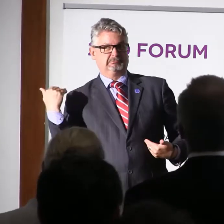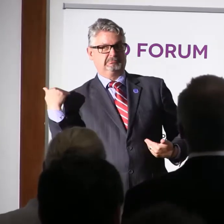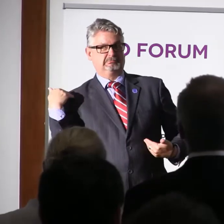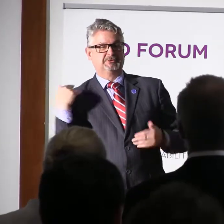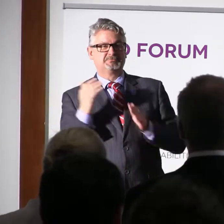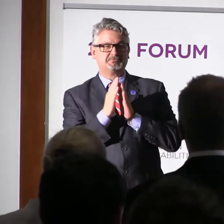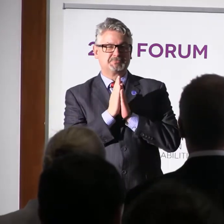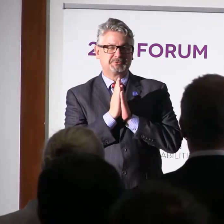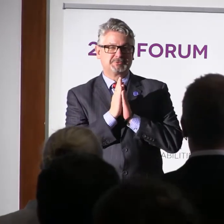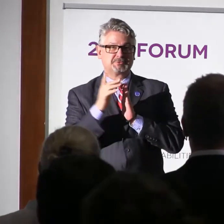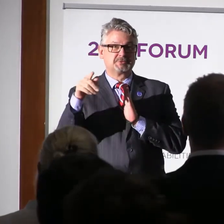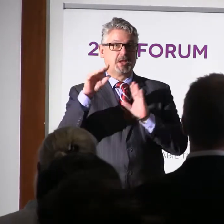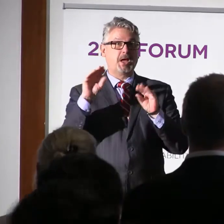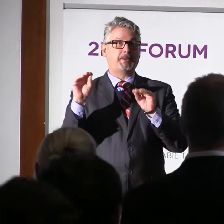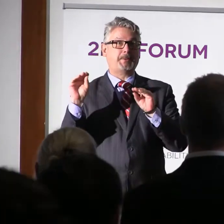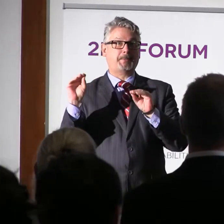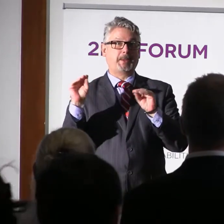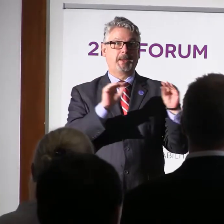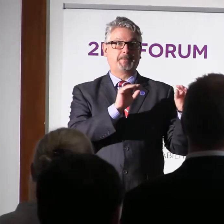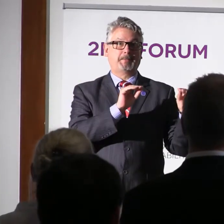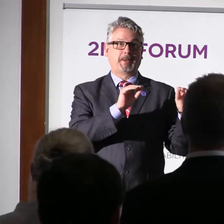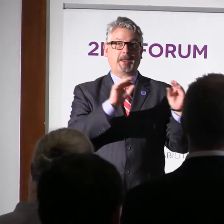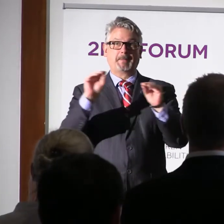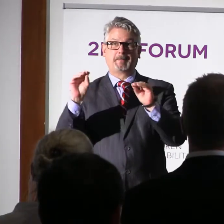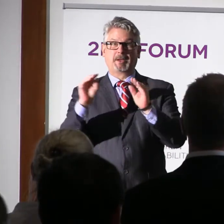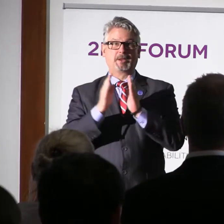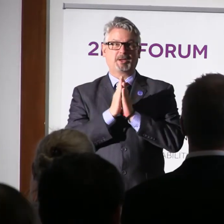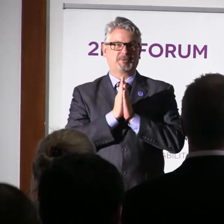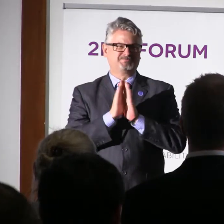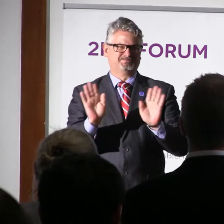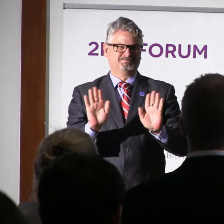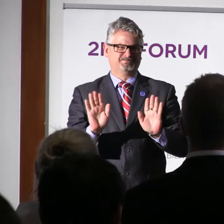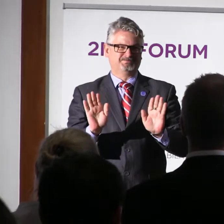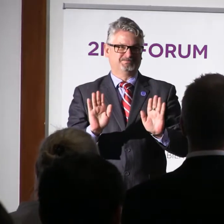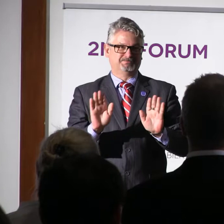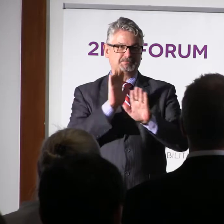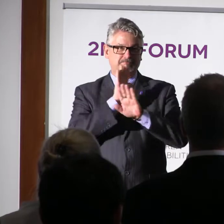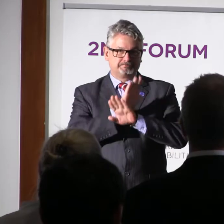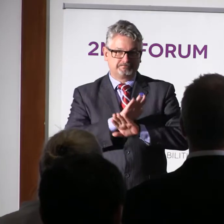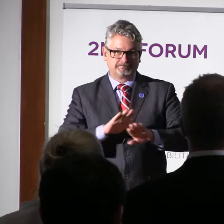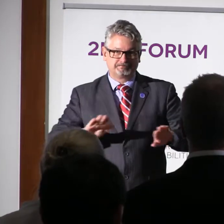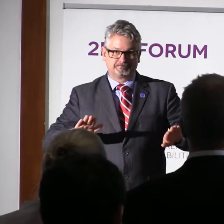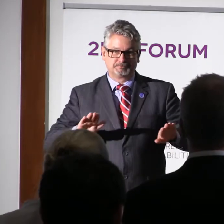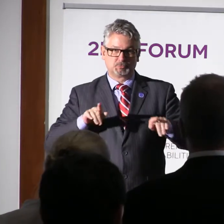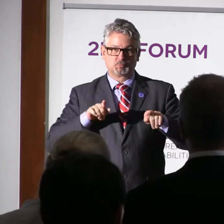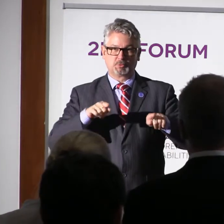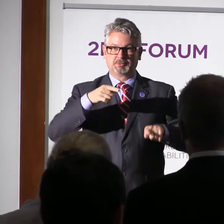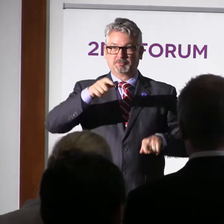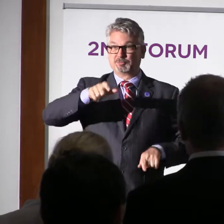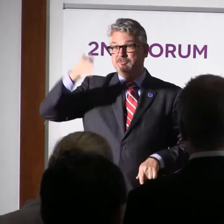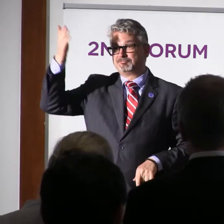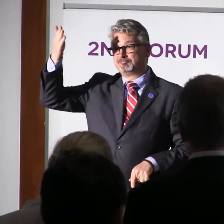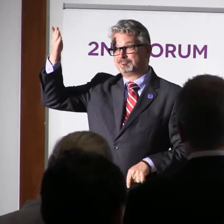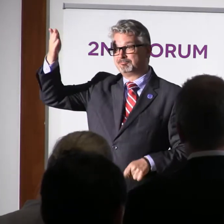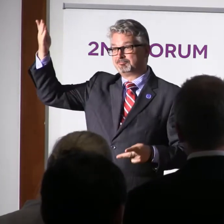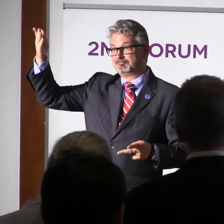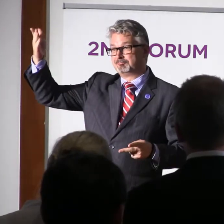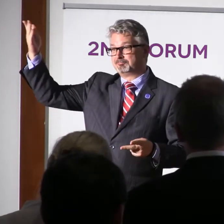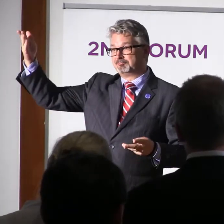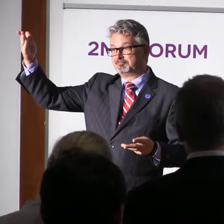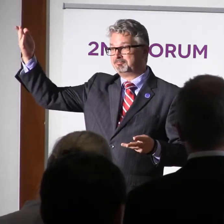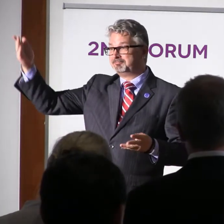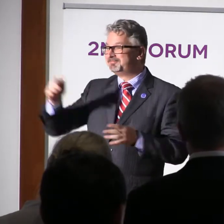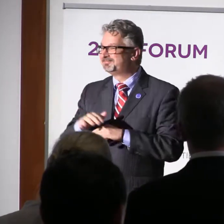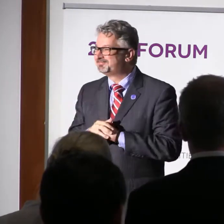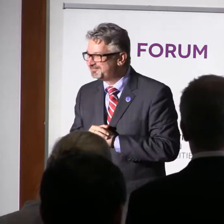You know, as a deaf person, I can't hear everybody talking during the speeches, but I have been told that some